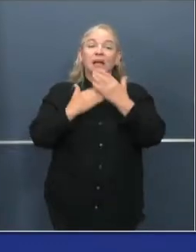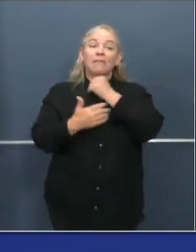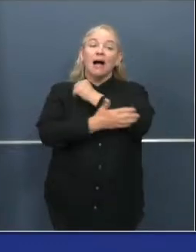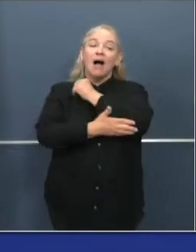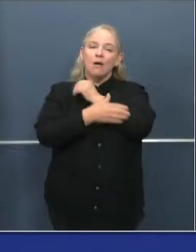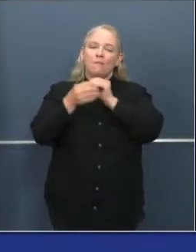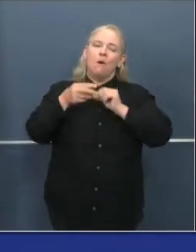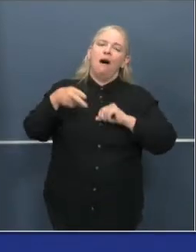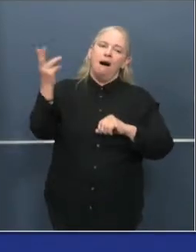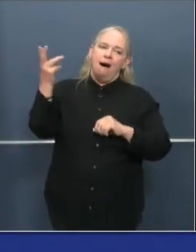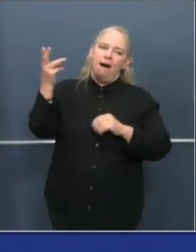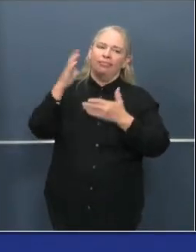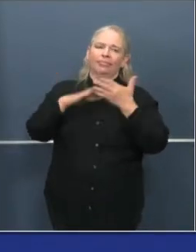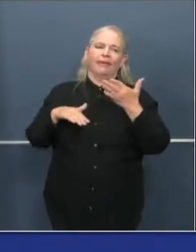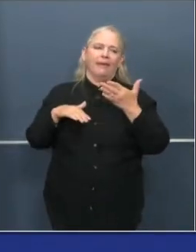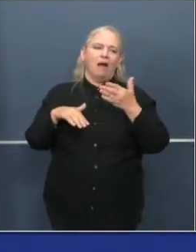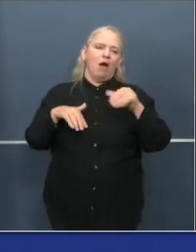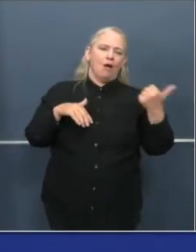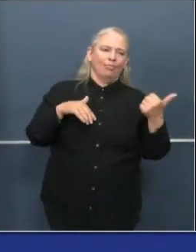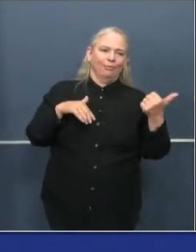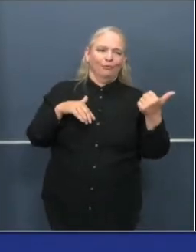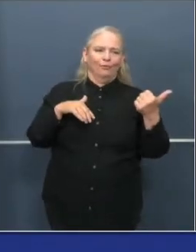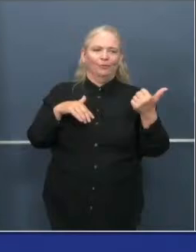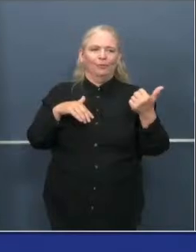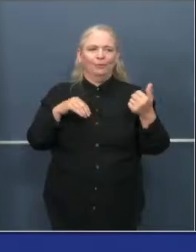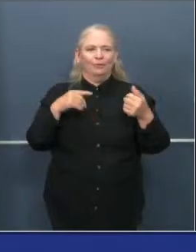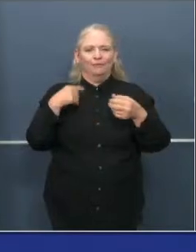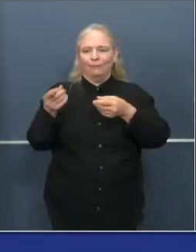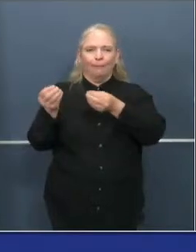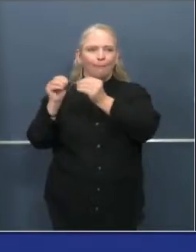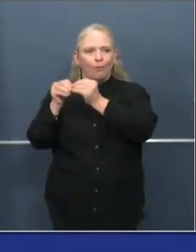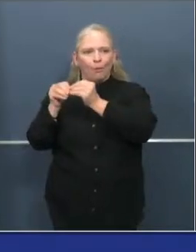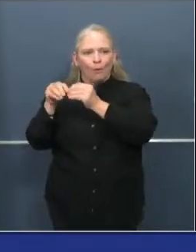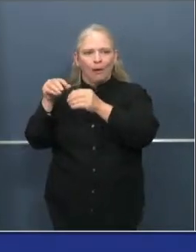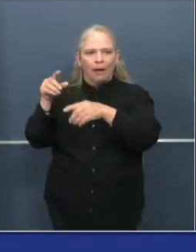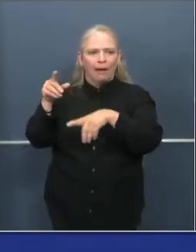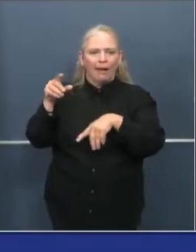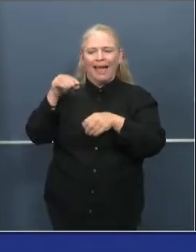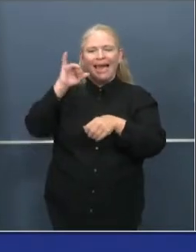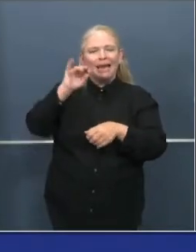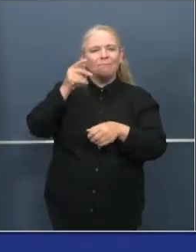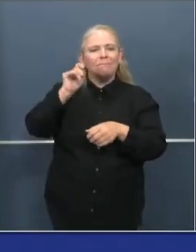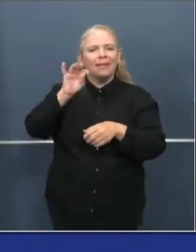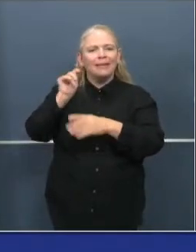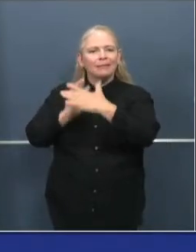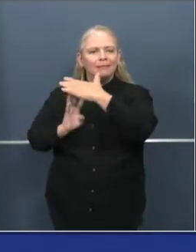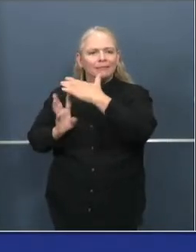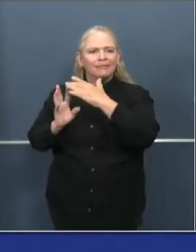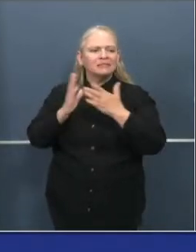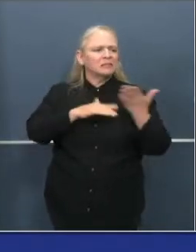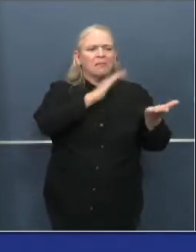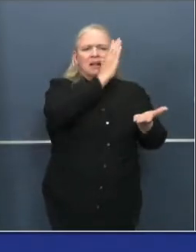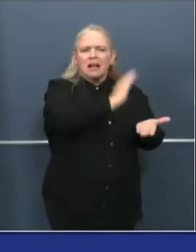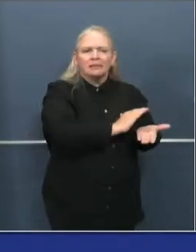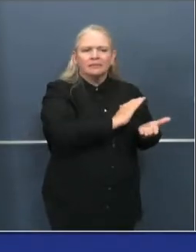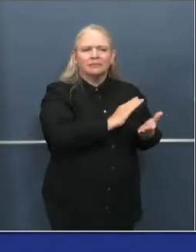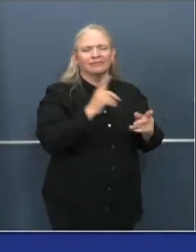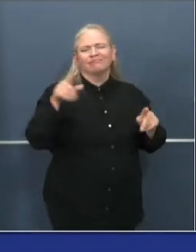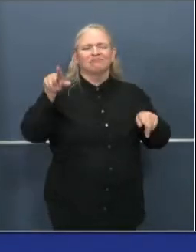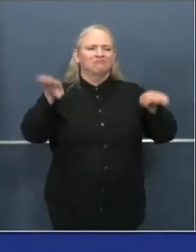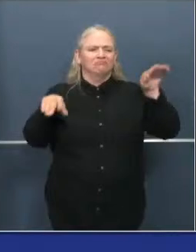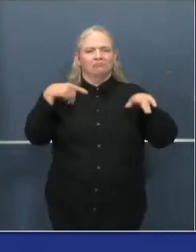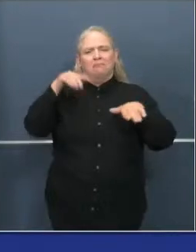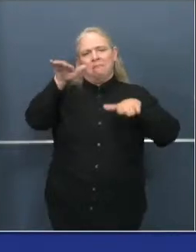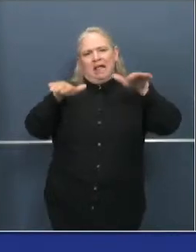and support. Hospitalizations rise, invariably we'll start to see ICU admissions rise. Though I will say it